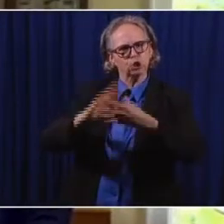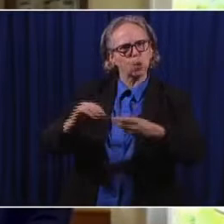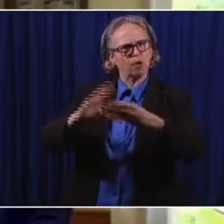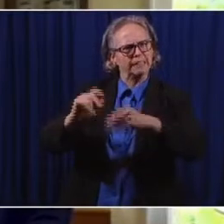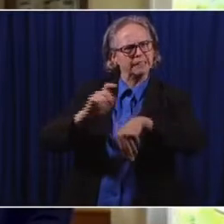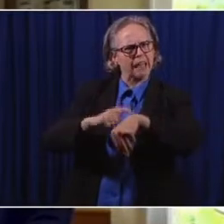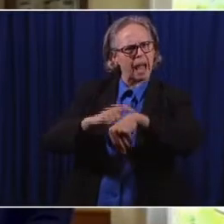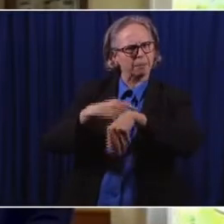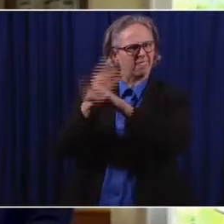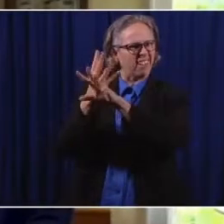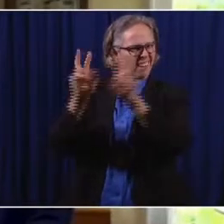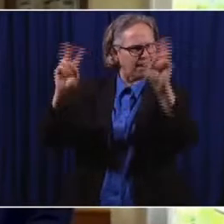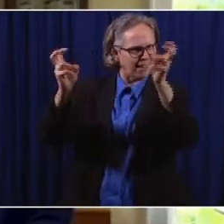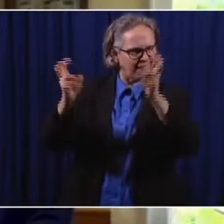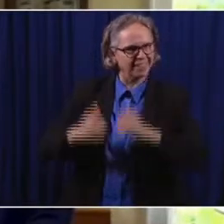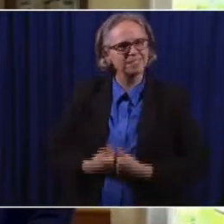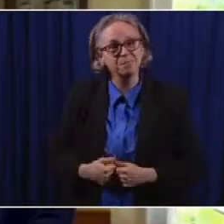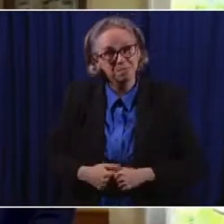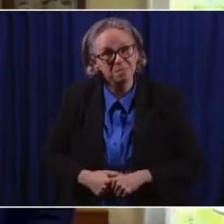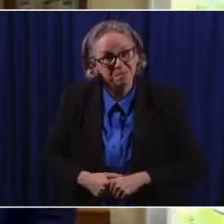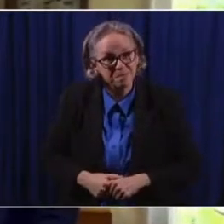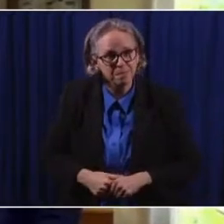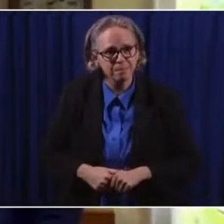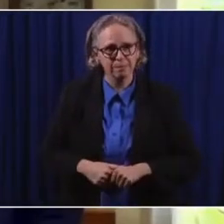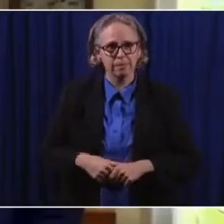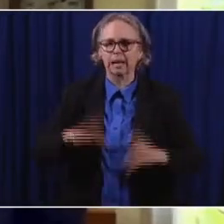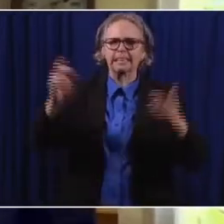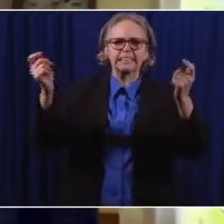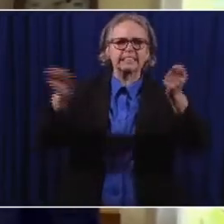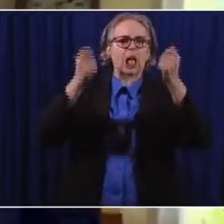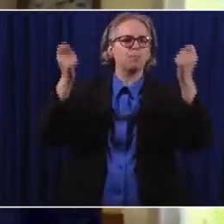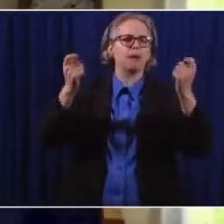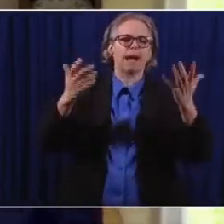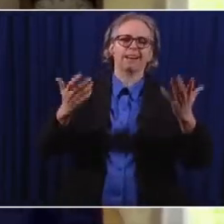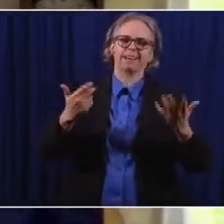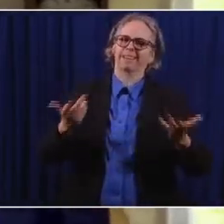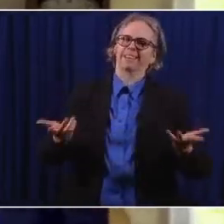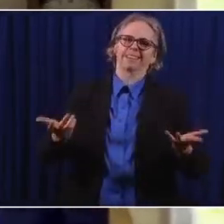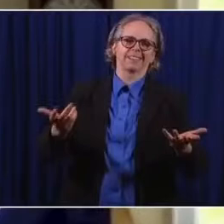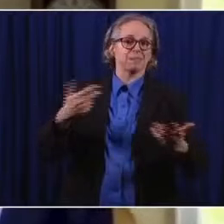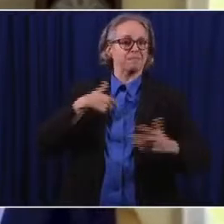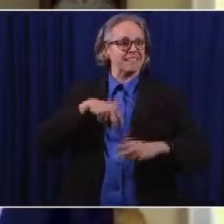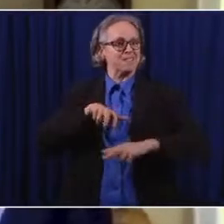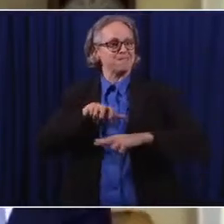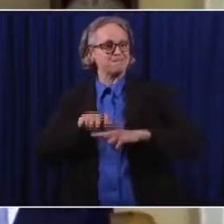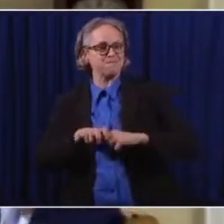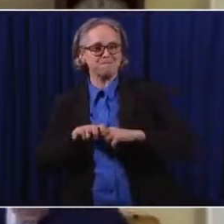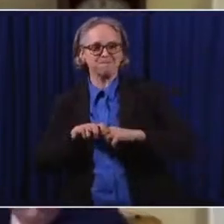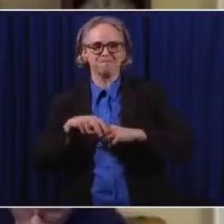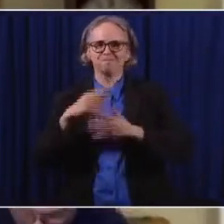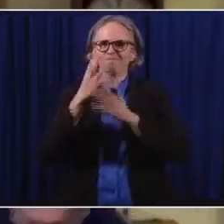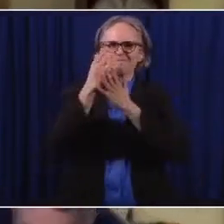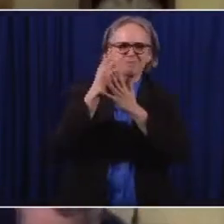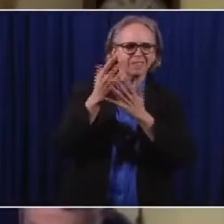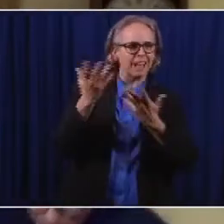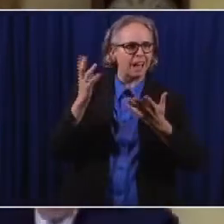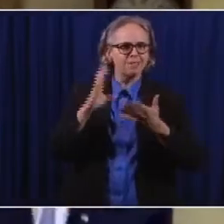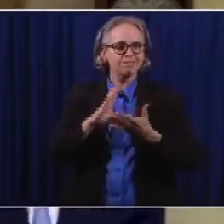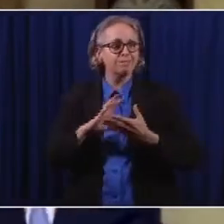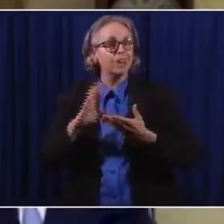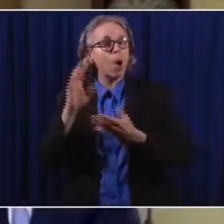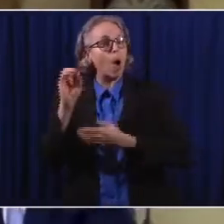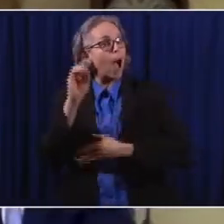launch of the partnership, I got to read one of the Ohio Imagination Library books, As an Oak Tree Grows.